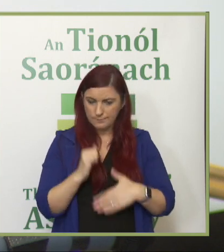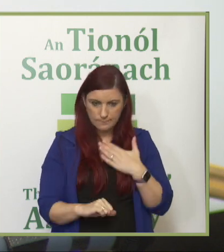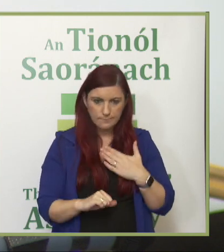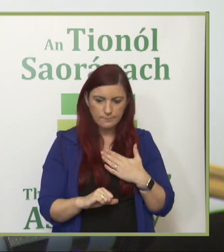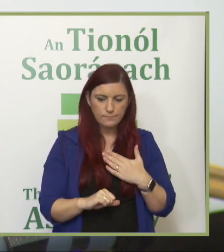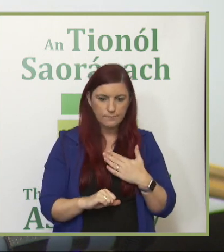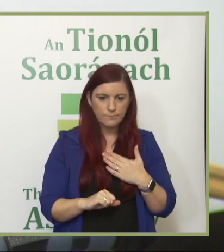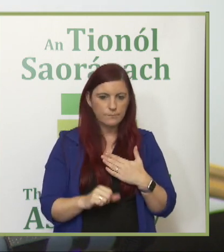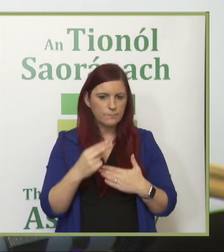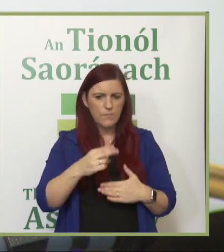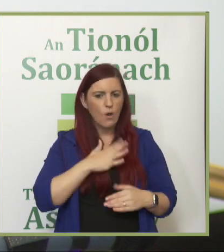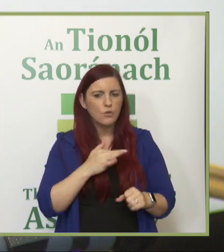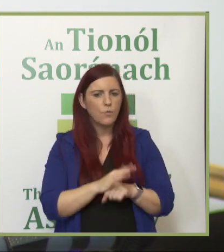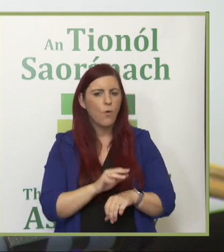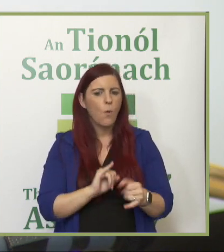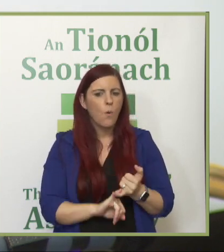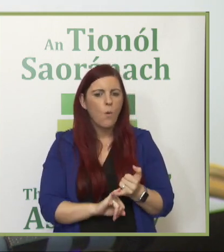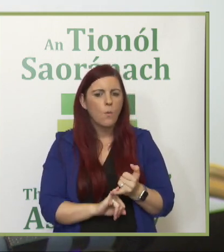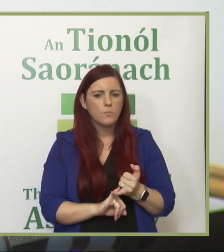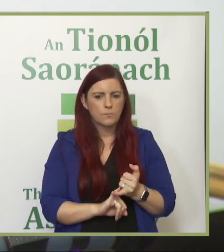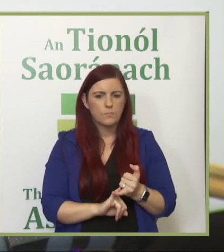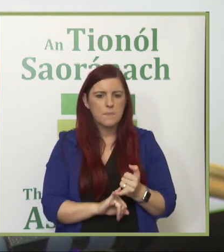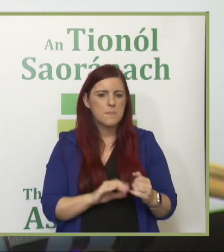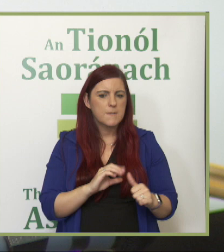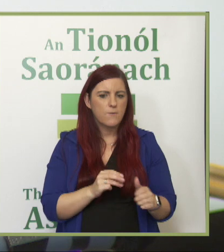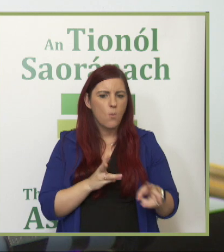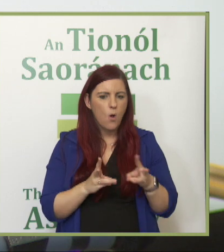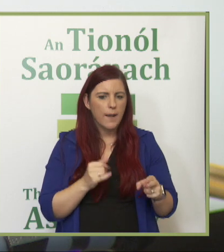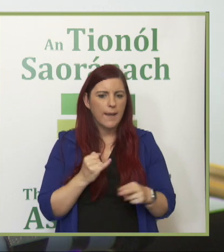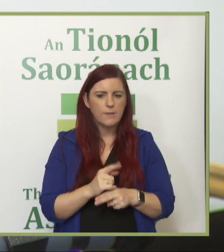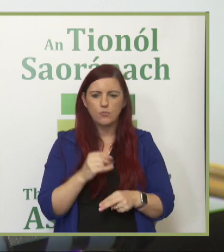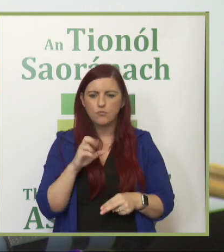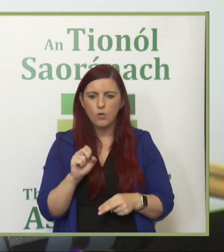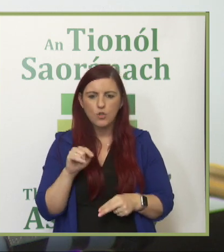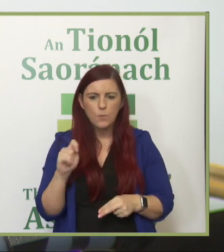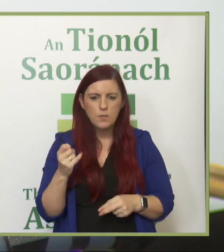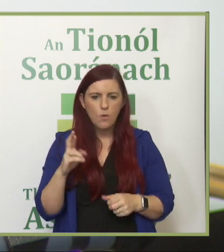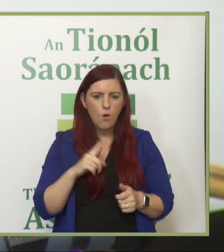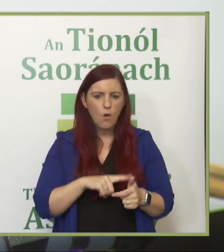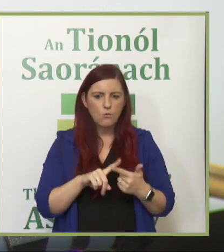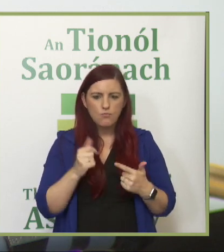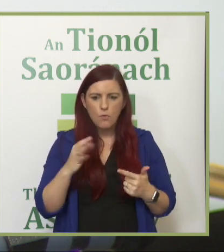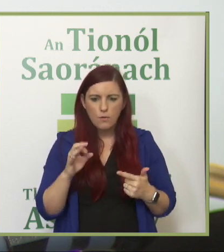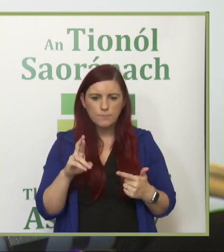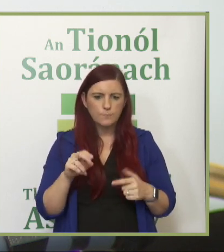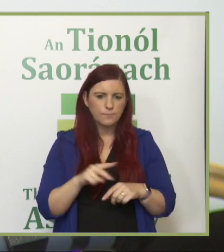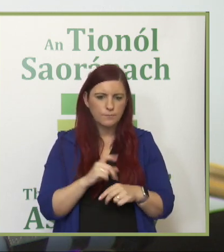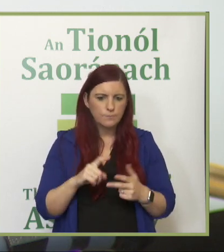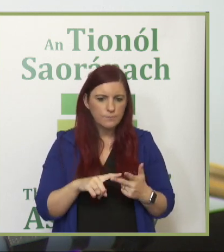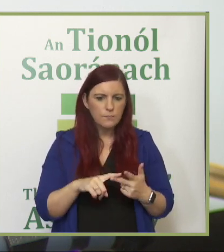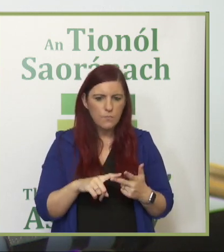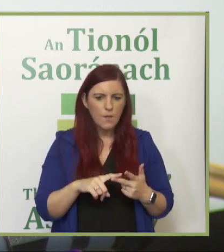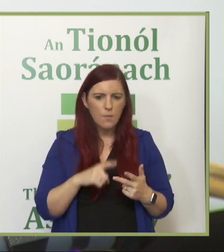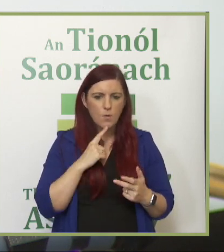and not just for people, say, specifically working in drugs units or Drugs and Organised Crime Bureau that I referenced earlier.